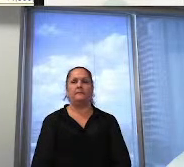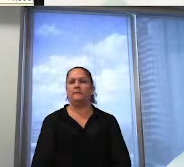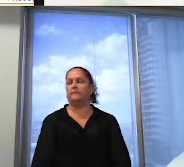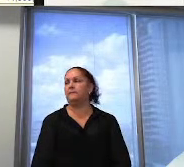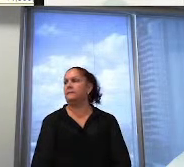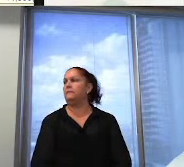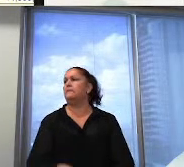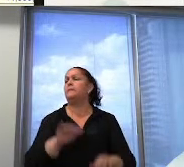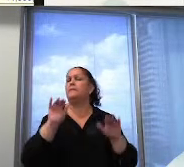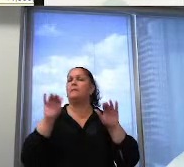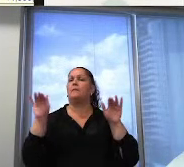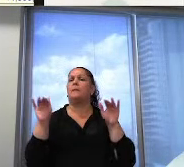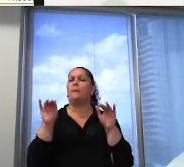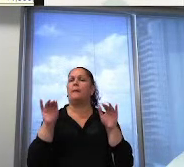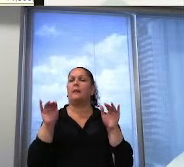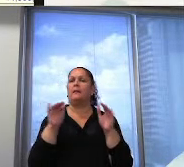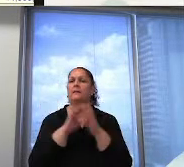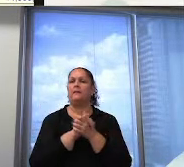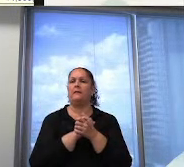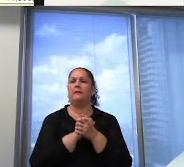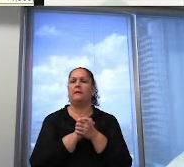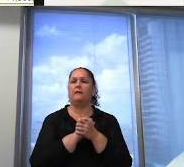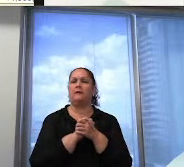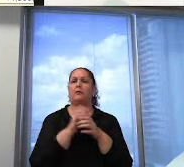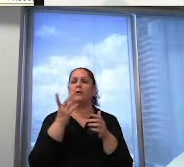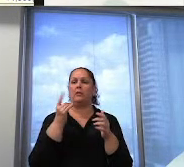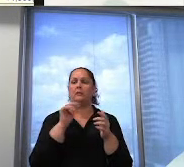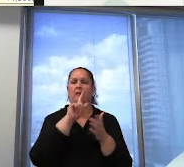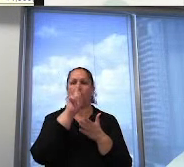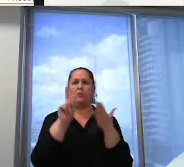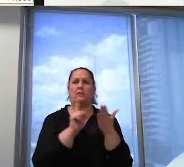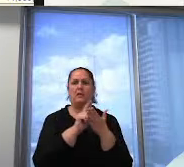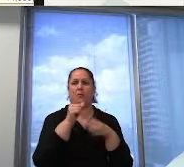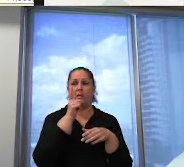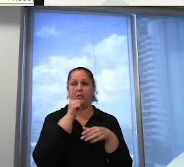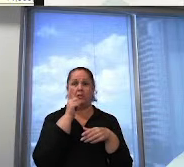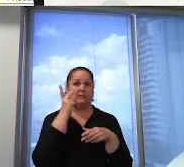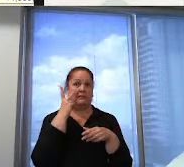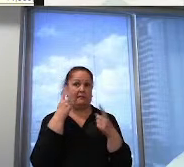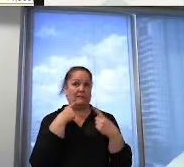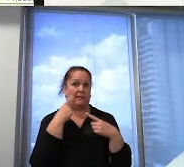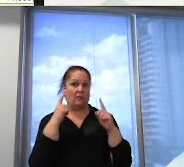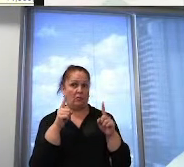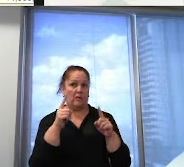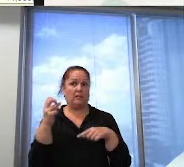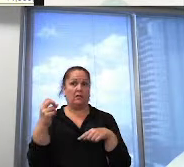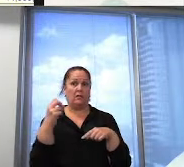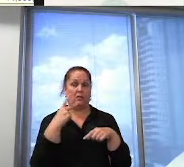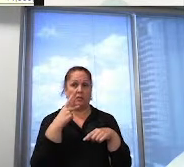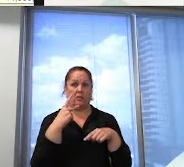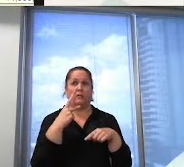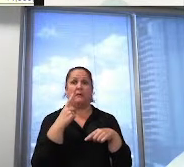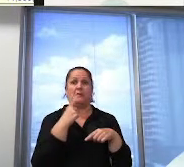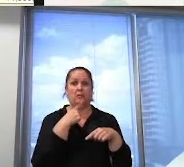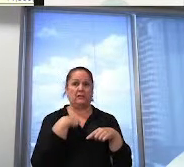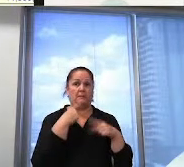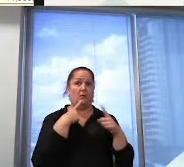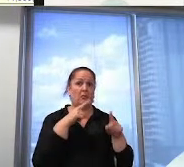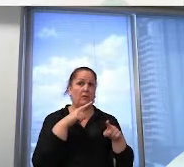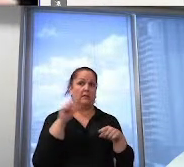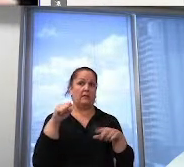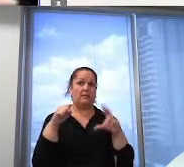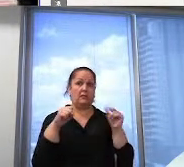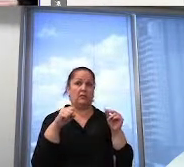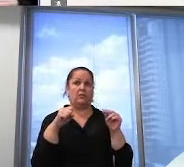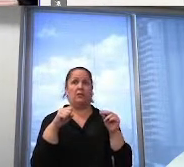the so colleagues, we're going to do a 1 hour lunch and see if that works. So you'll come back and you'll tell me it works, or